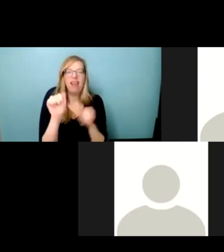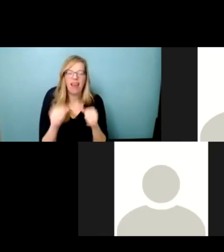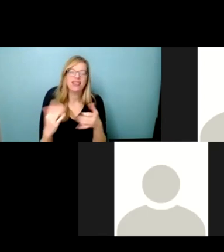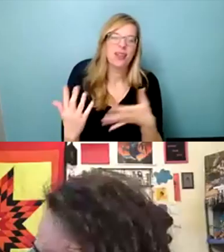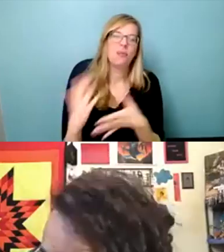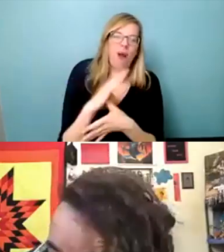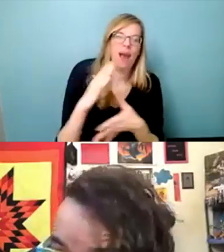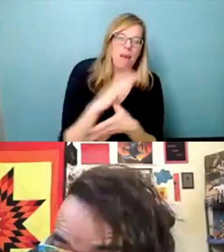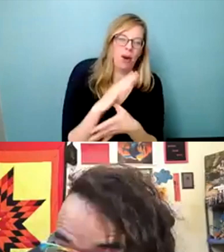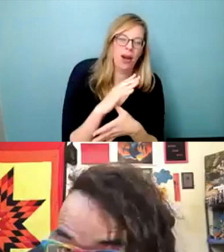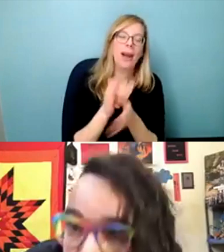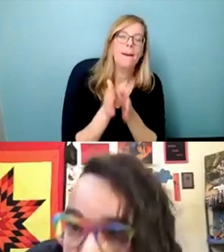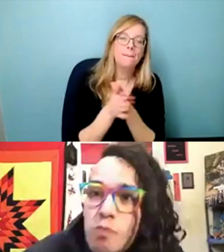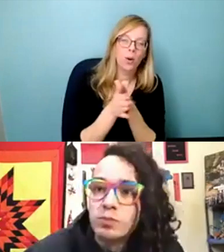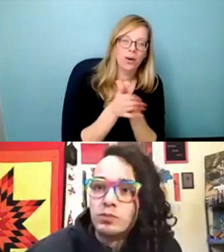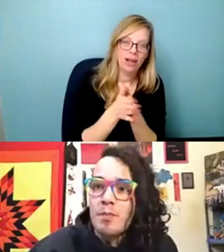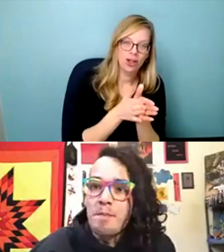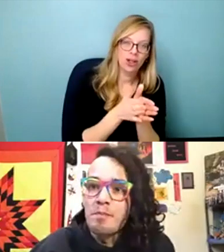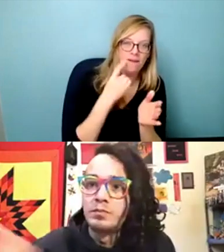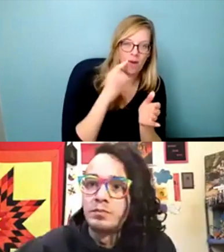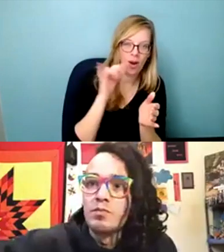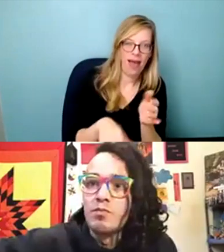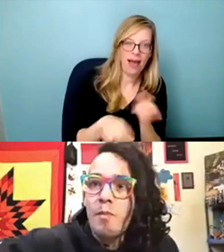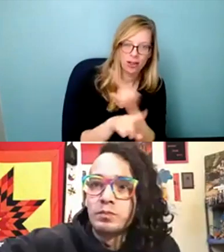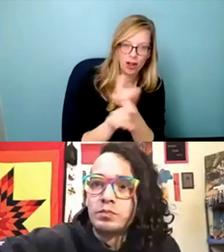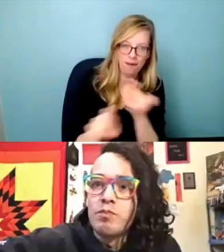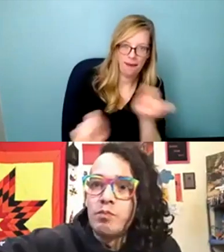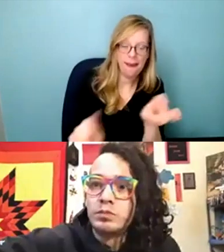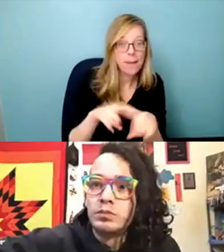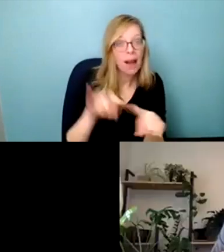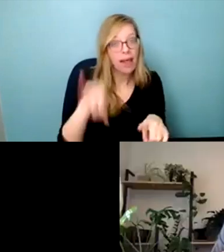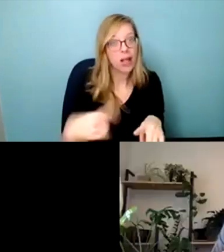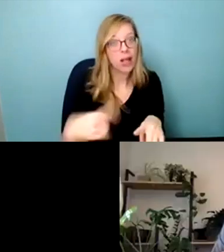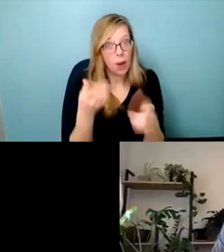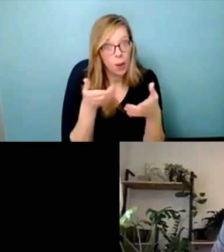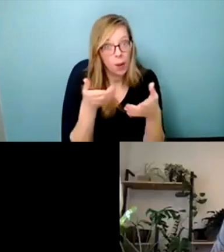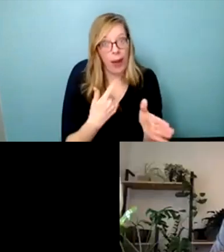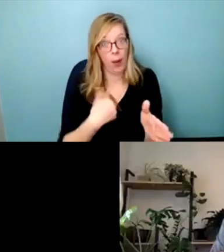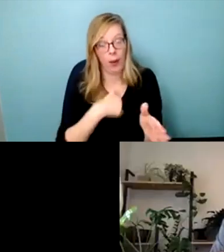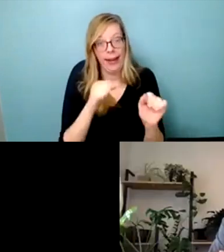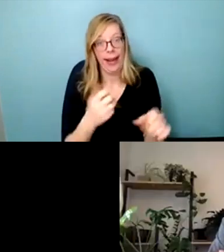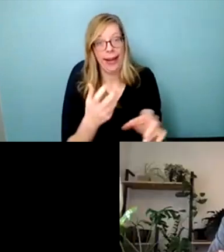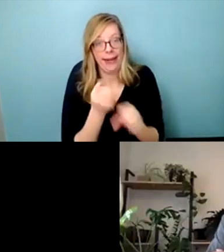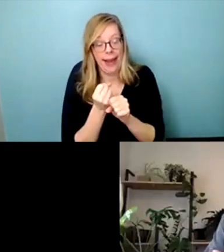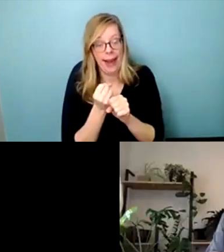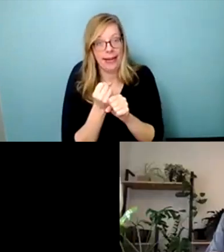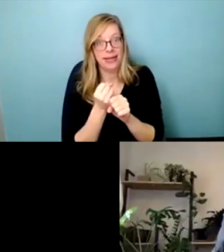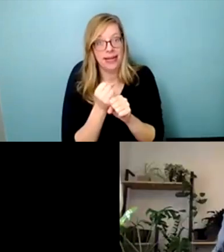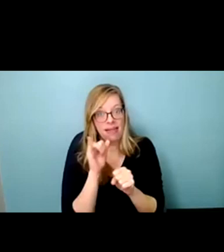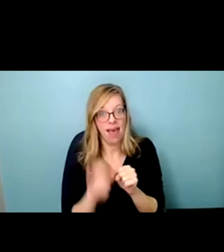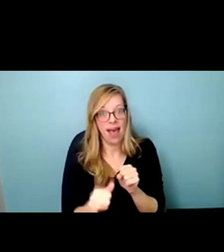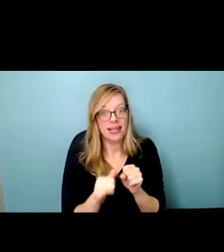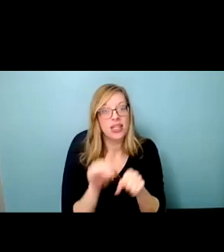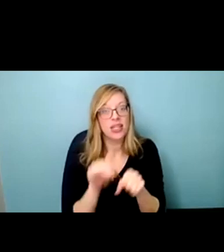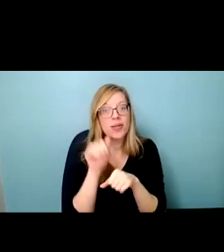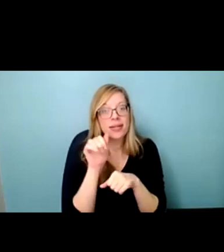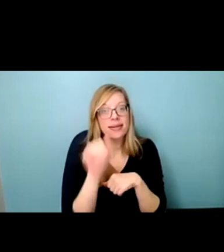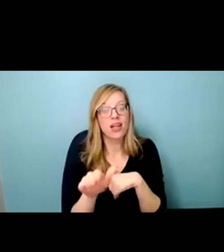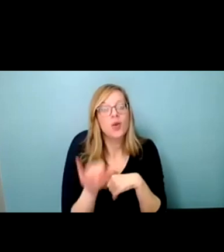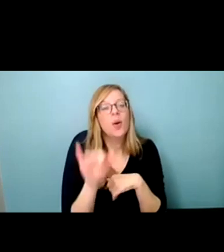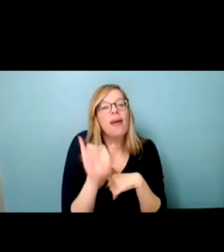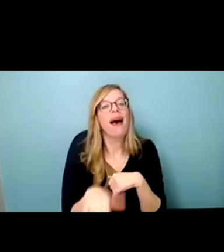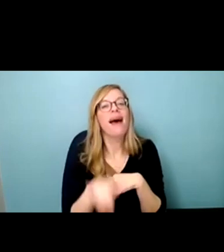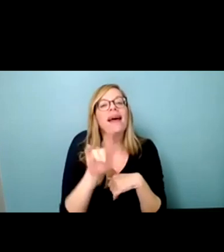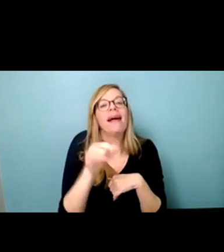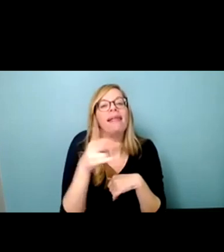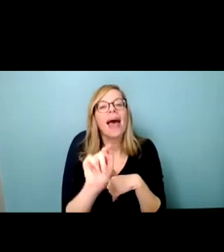survey. But from your perspective, it's also how we get your mailing address so we can send you the wonderful light box that we're putting together, which we'll be